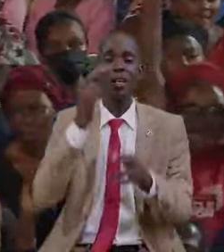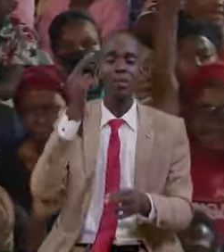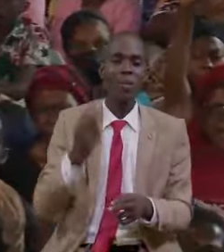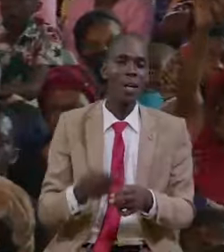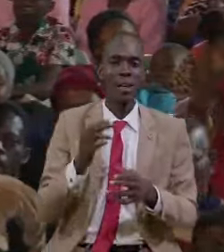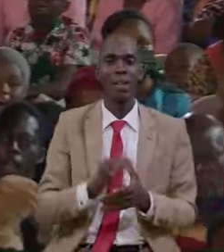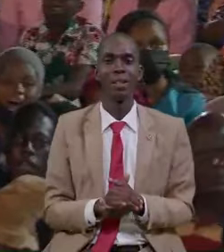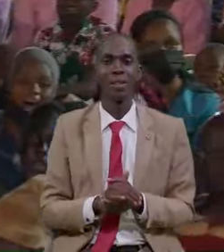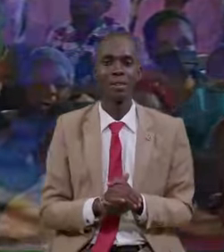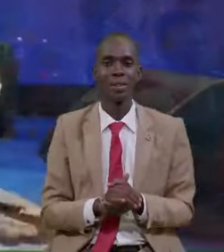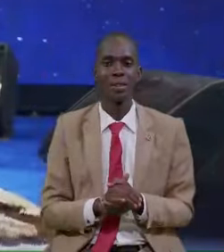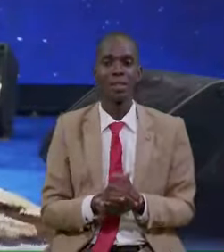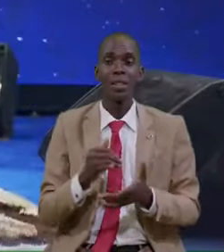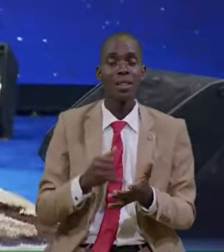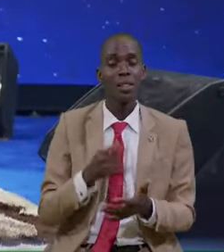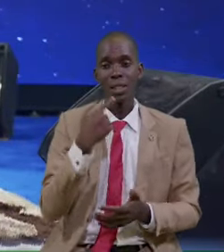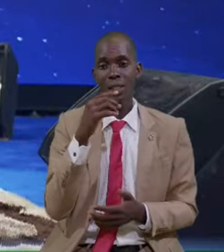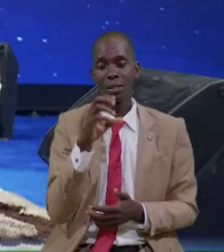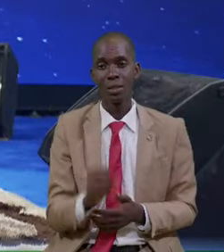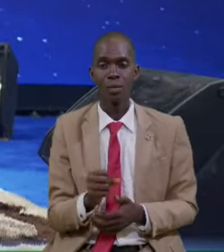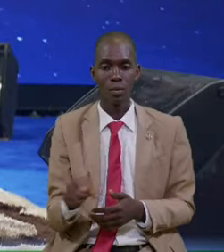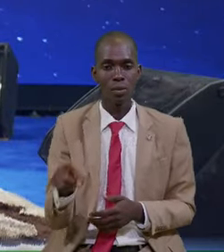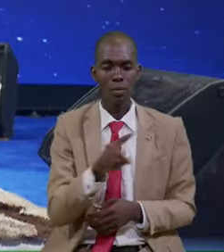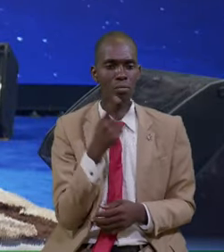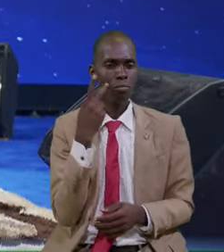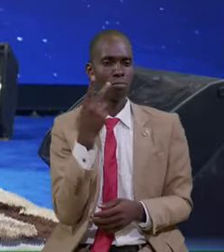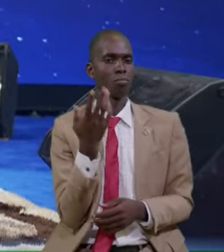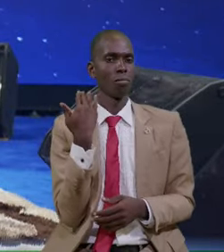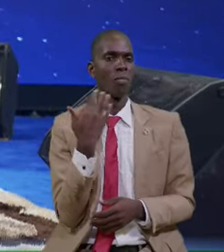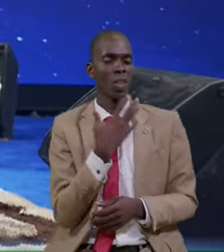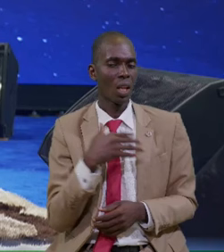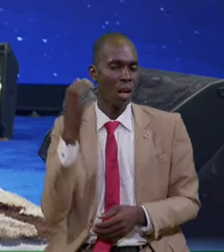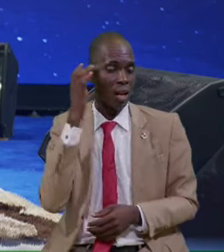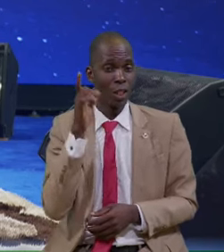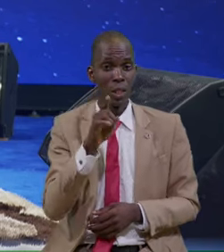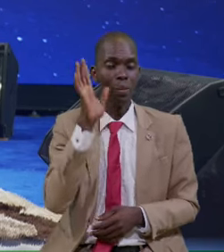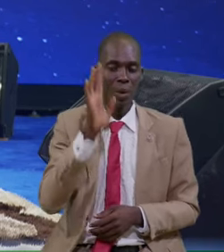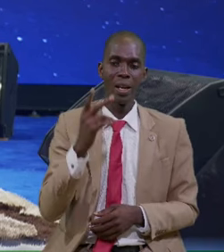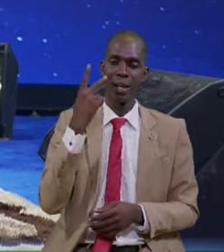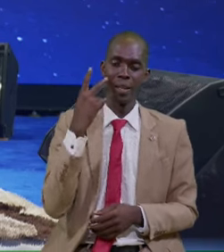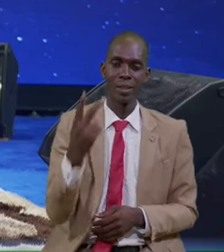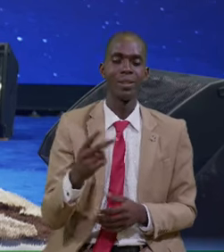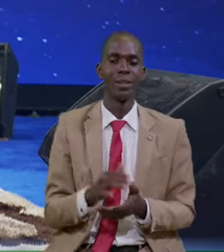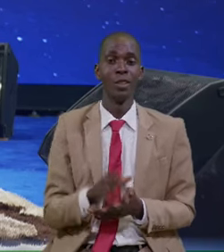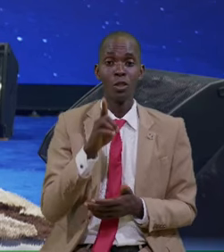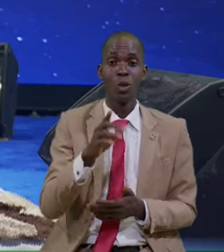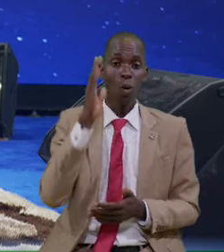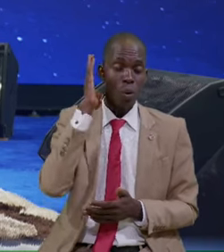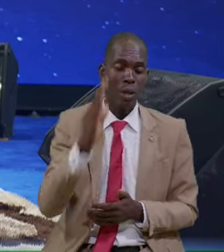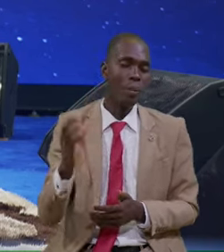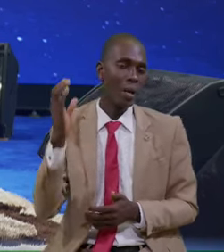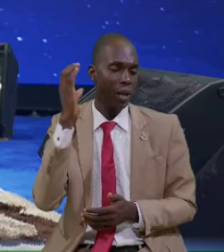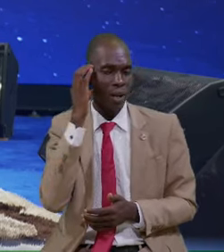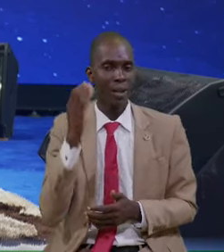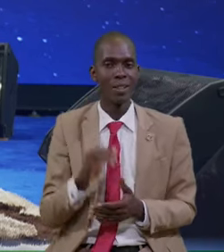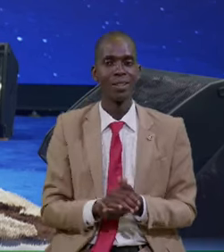name. It says, they saw and they heard. You will see, you will hear. First